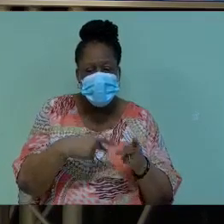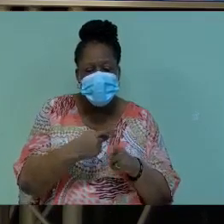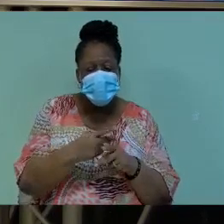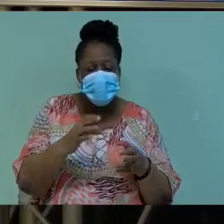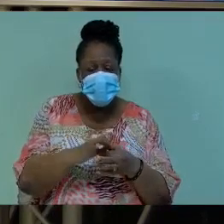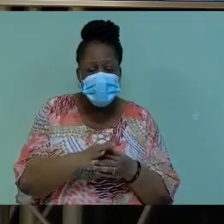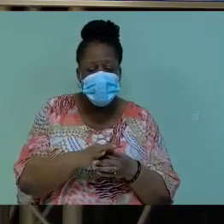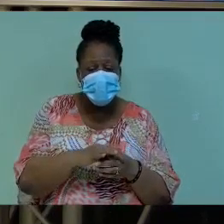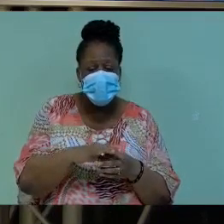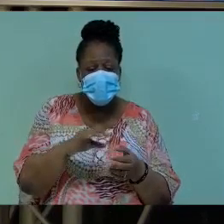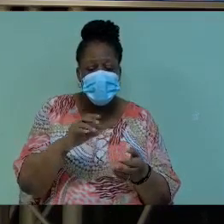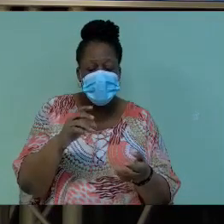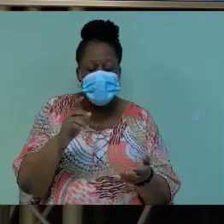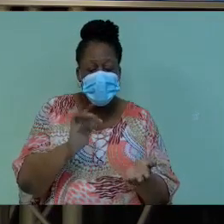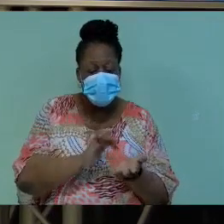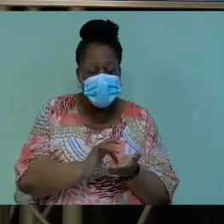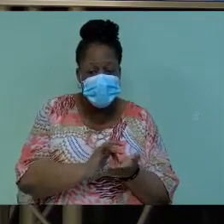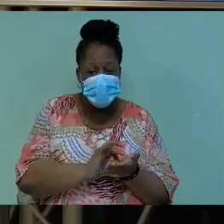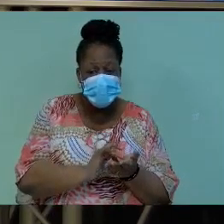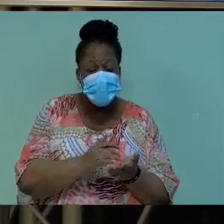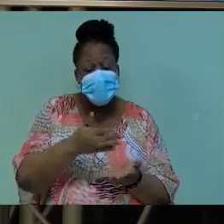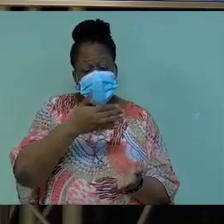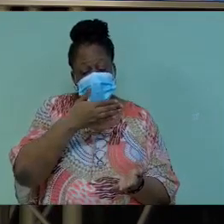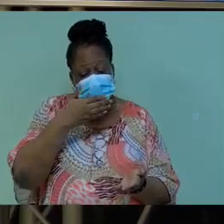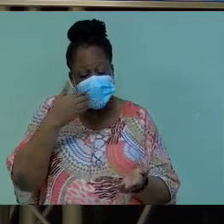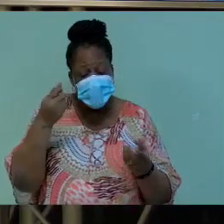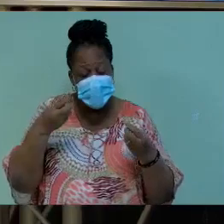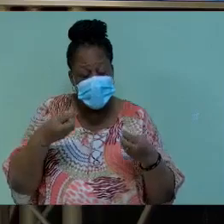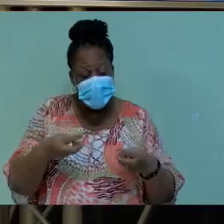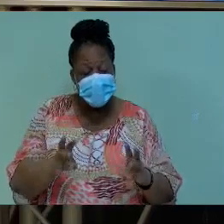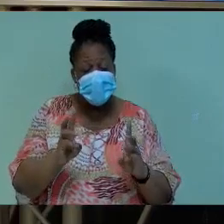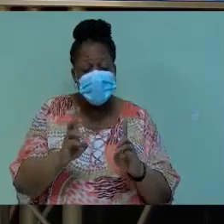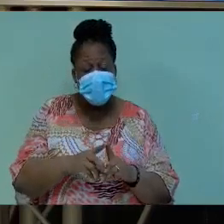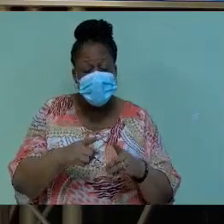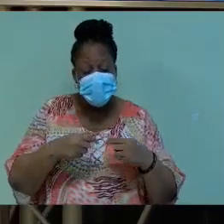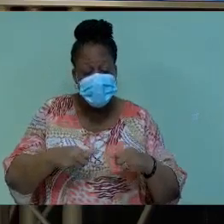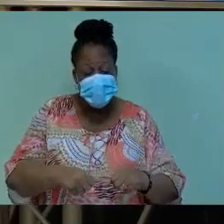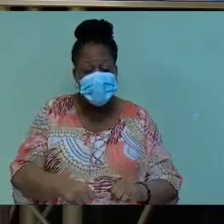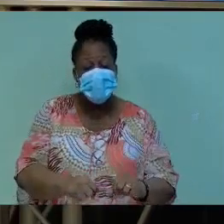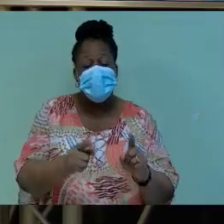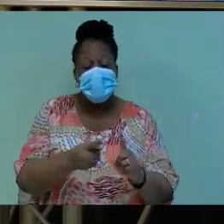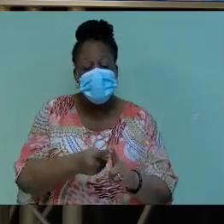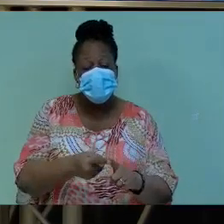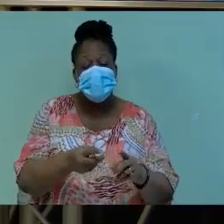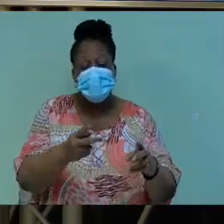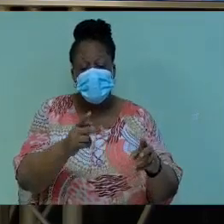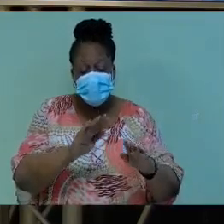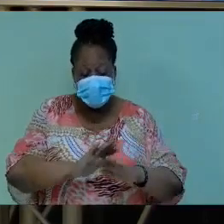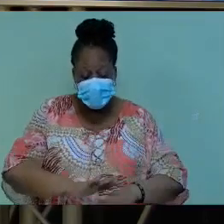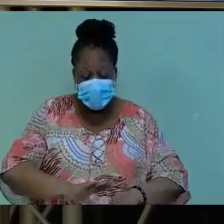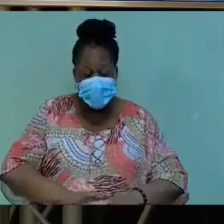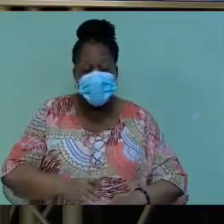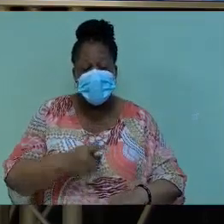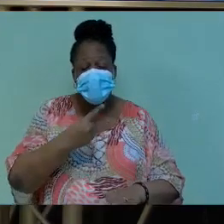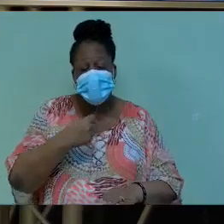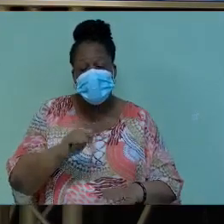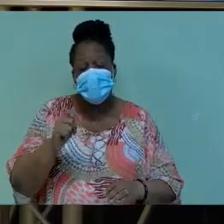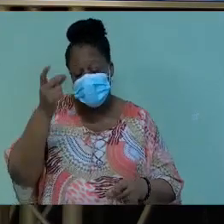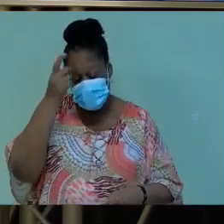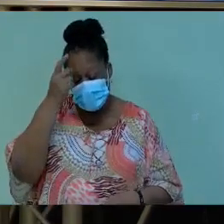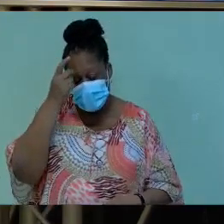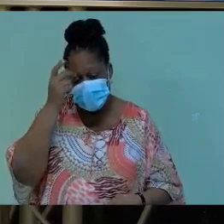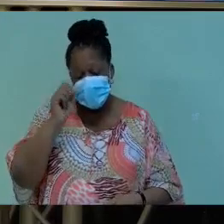the best way for us to proceed is what we've been doing in making sure that we continue to contain the disease, suppress the curve until